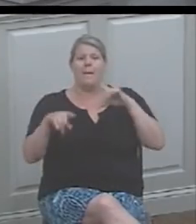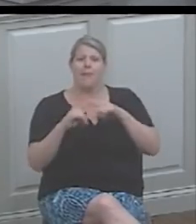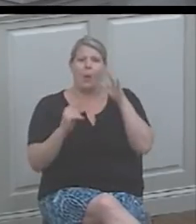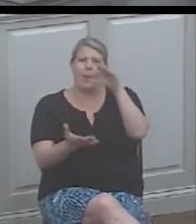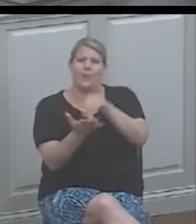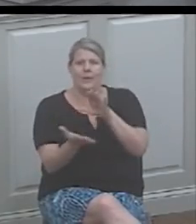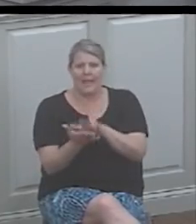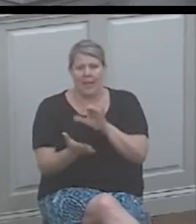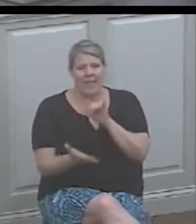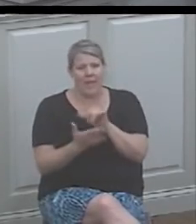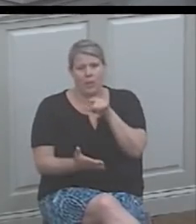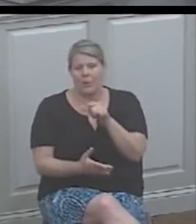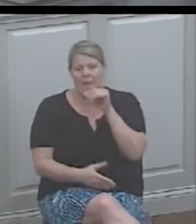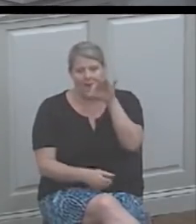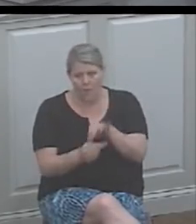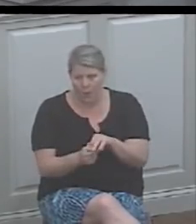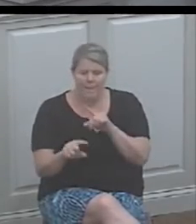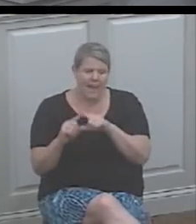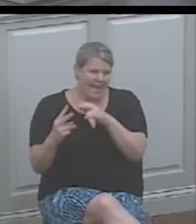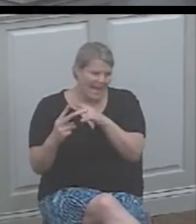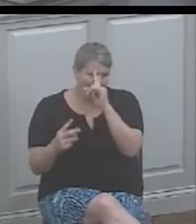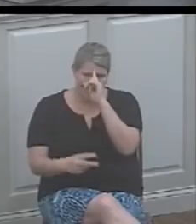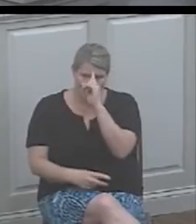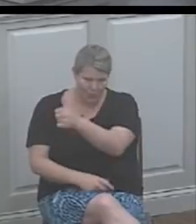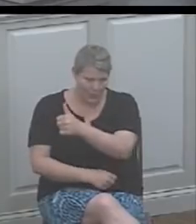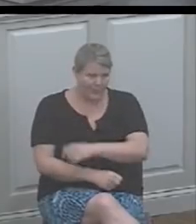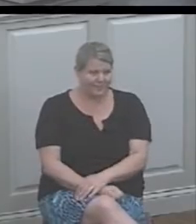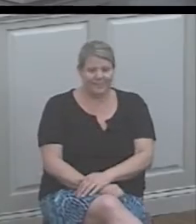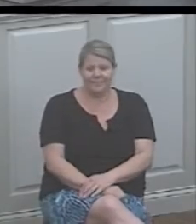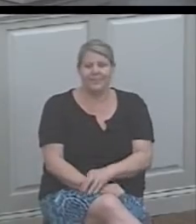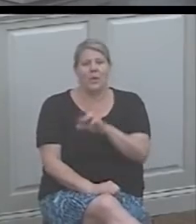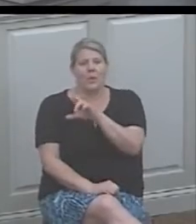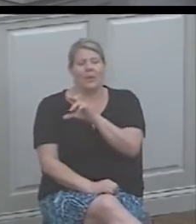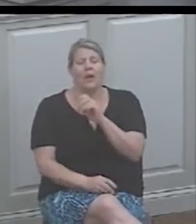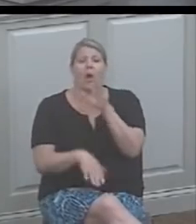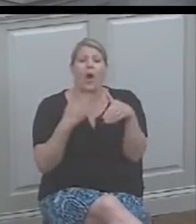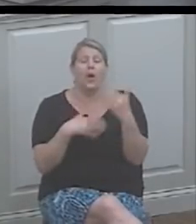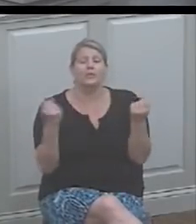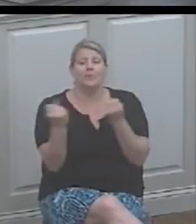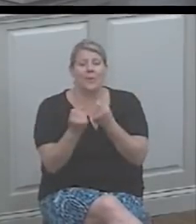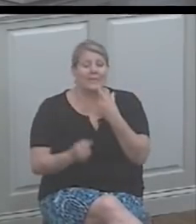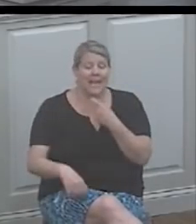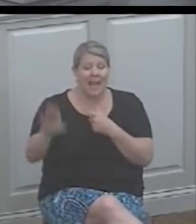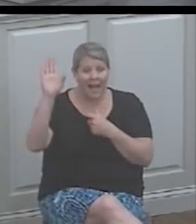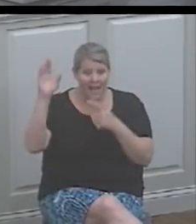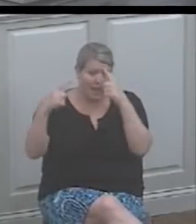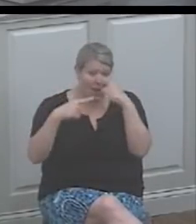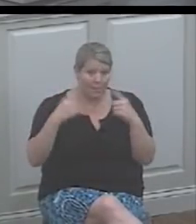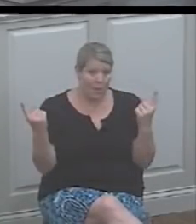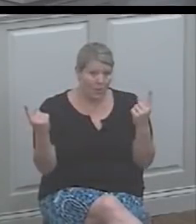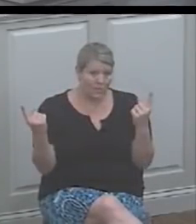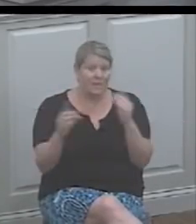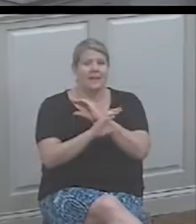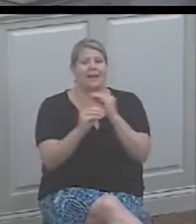But I'll let you do it anyway. And or your vote doesn't count, so. All in favor of the motion, say aye. Aye. Opposed, like